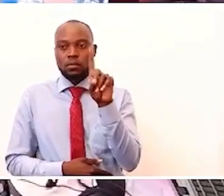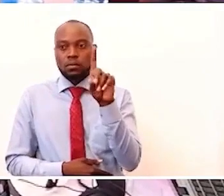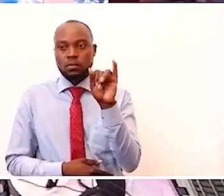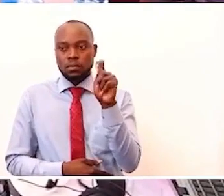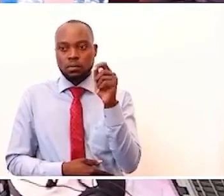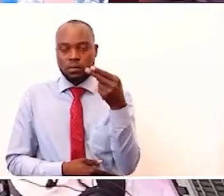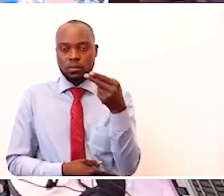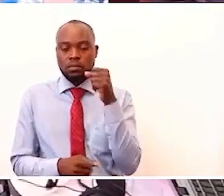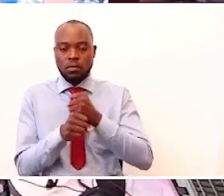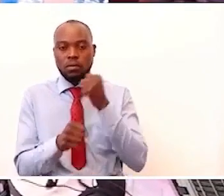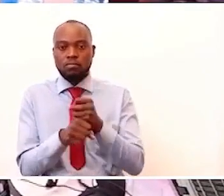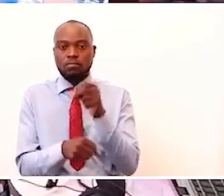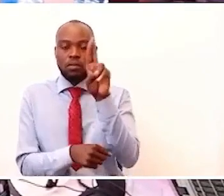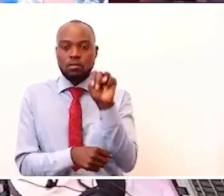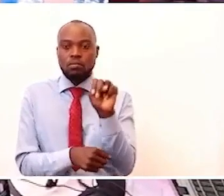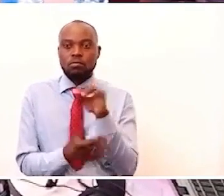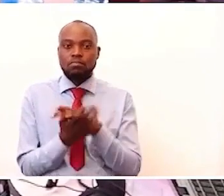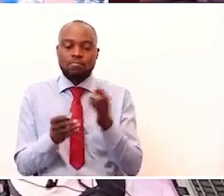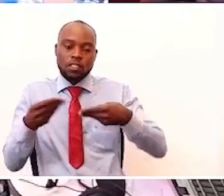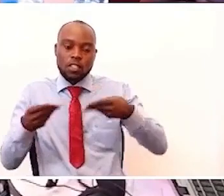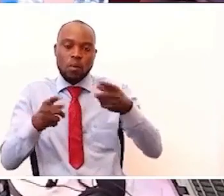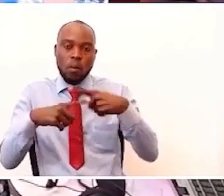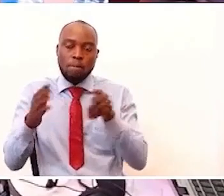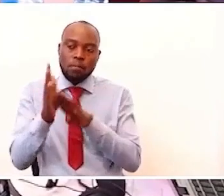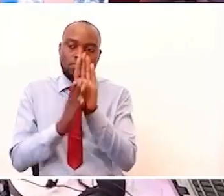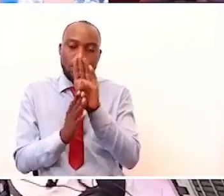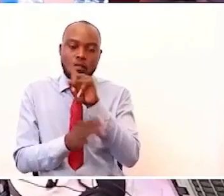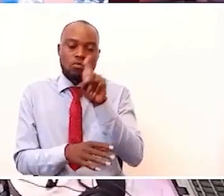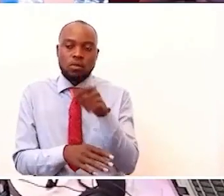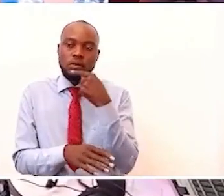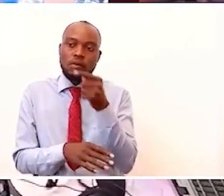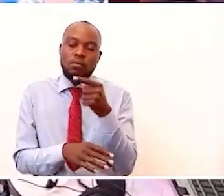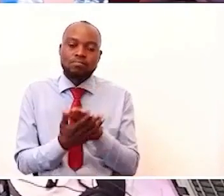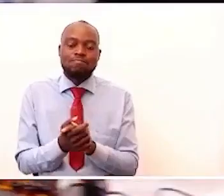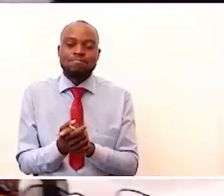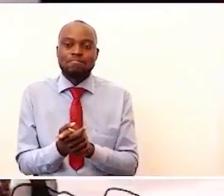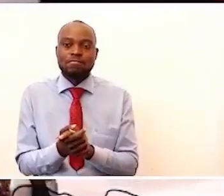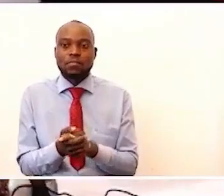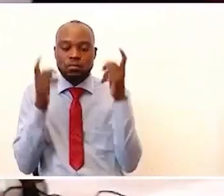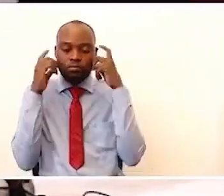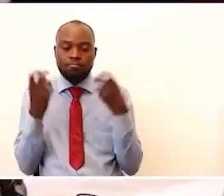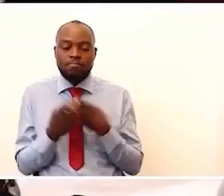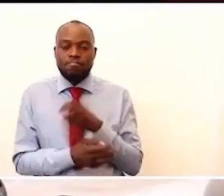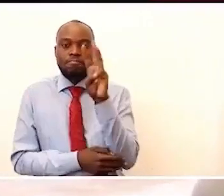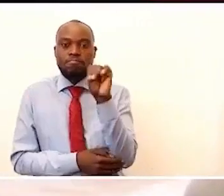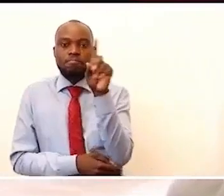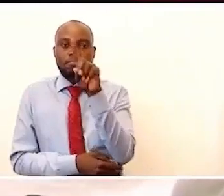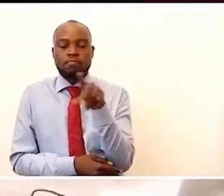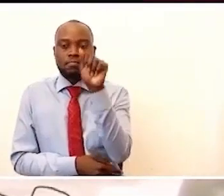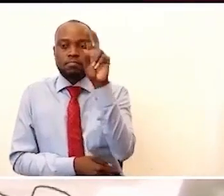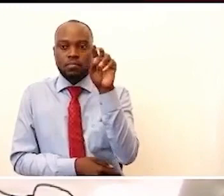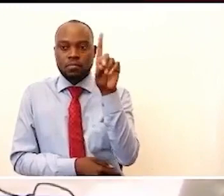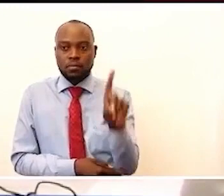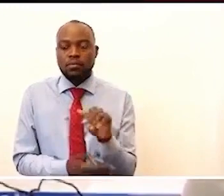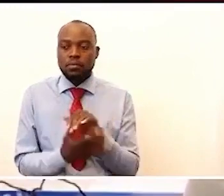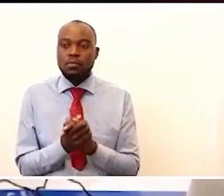work with the United Nations Conference on Trade and Development, and my question is to Dr. Ndzana. In a practical